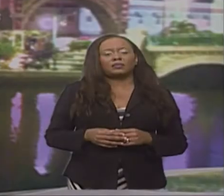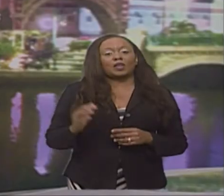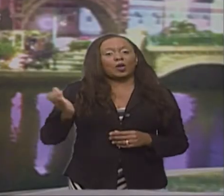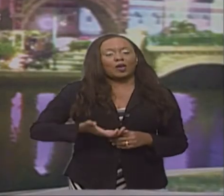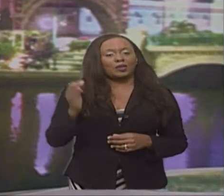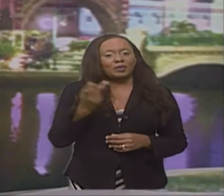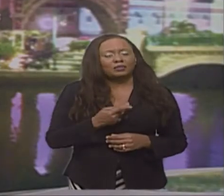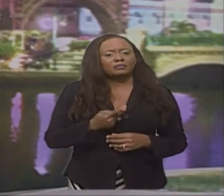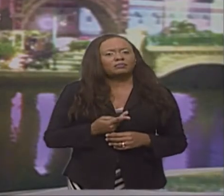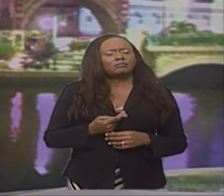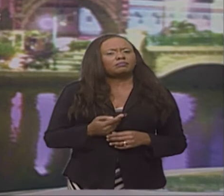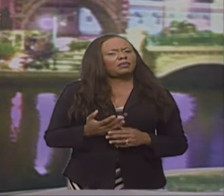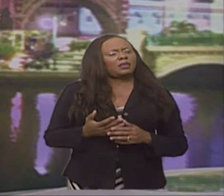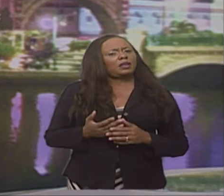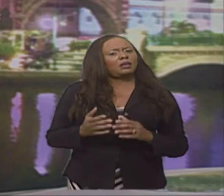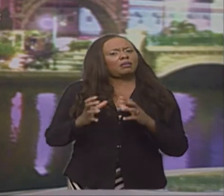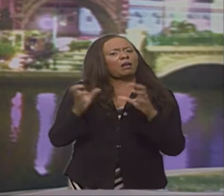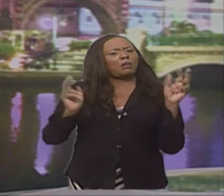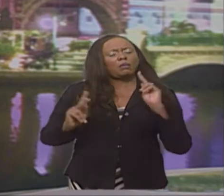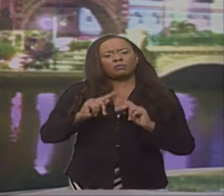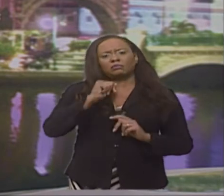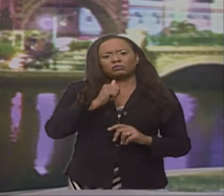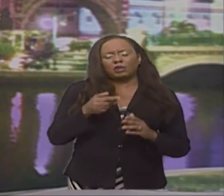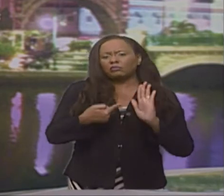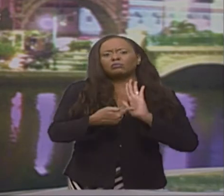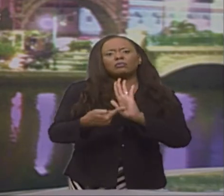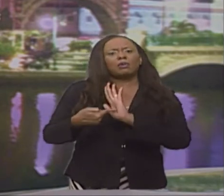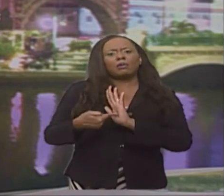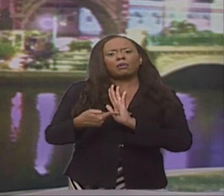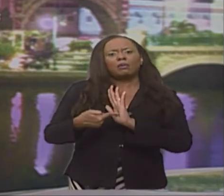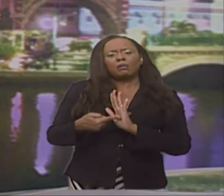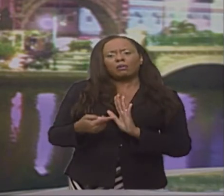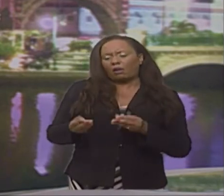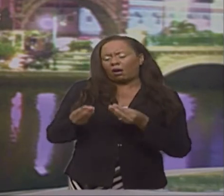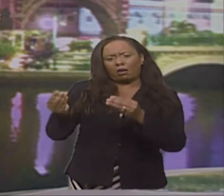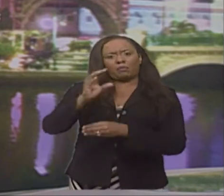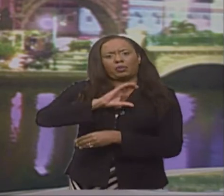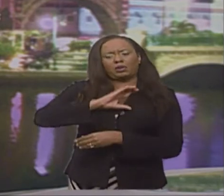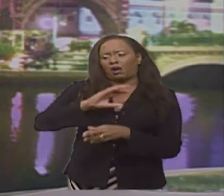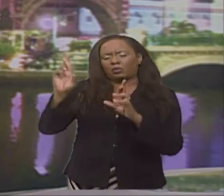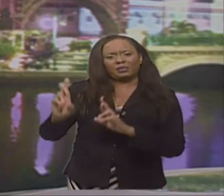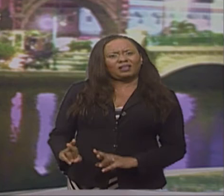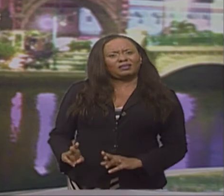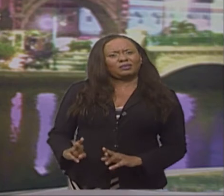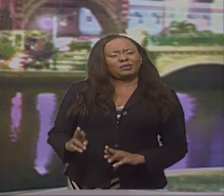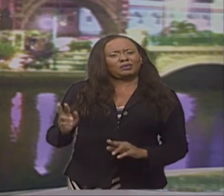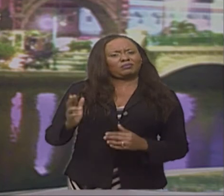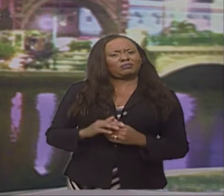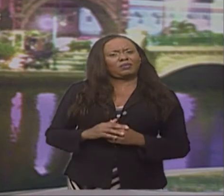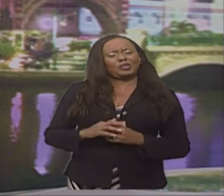Welcome back. Well, there has been a noticeable decline in the level of respect shown to police officers. This assertion from Director of